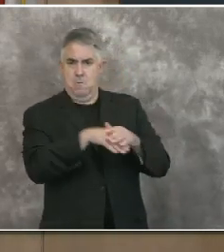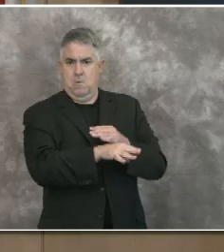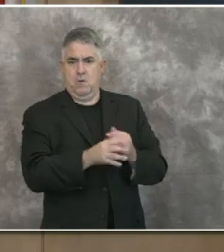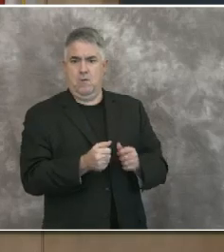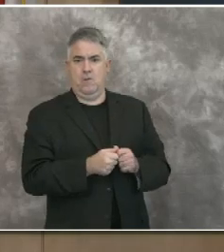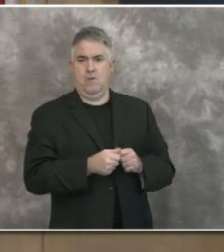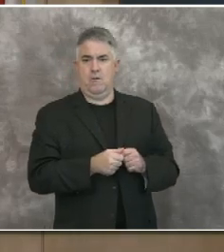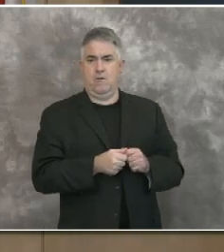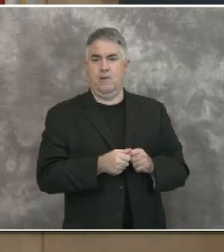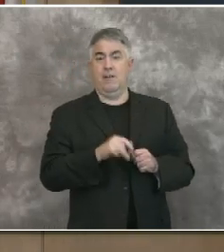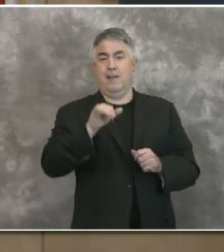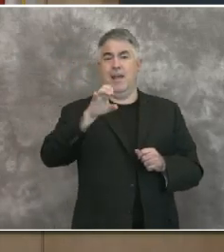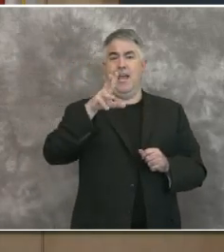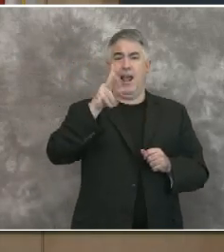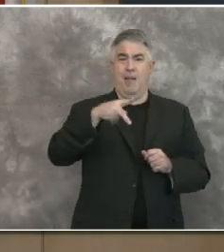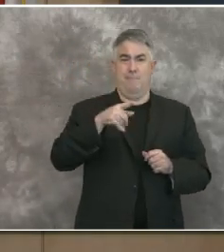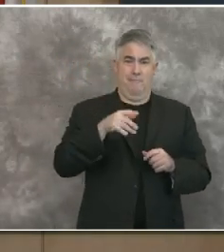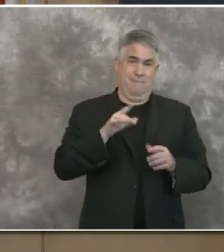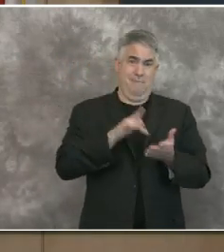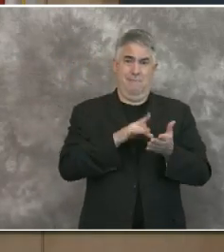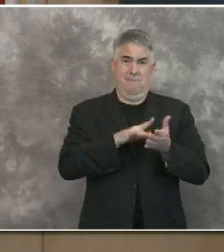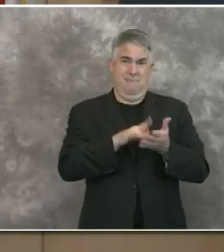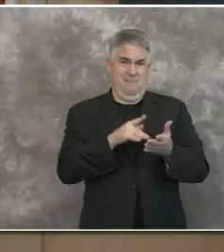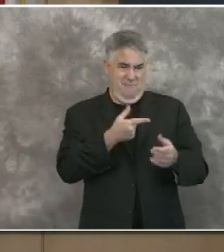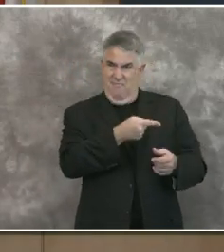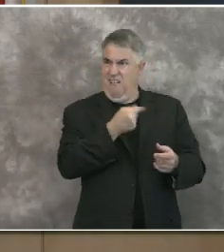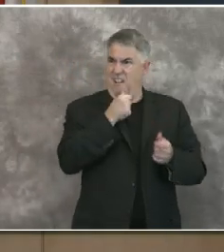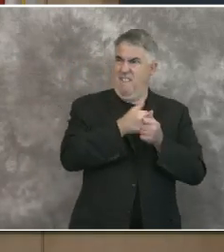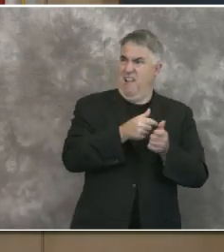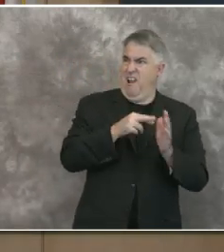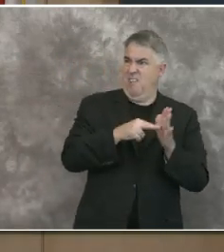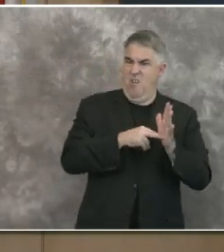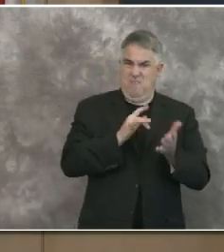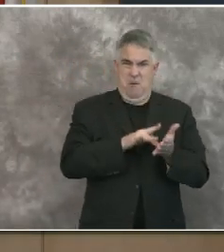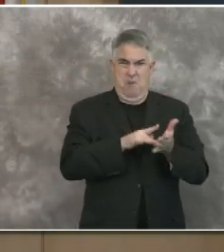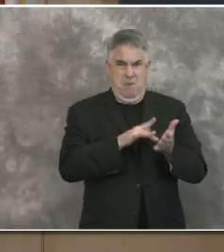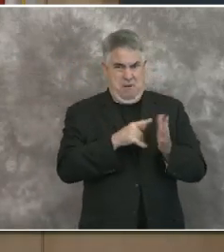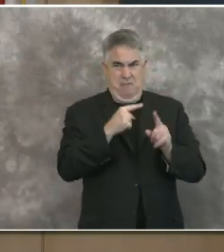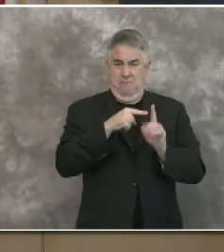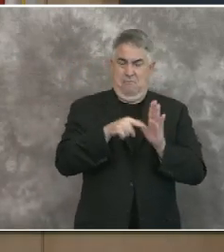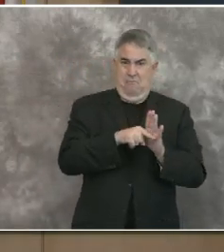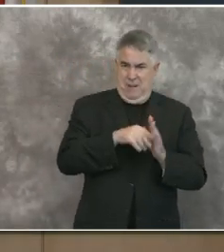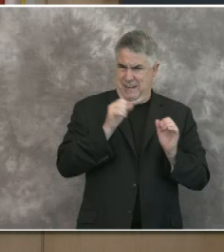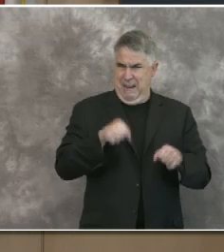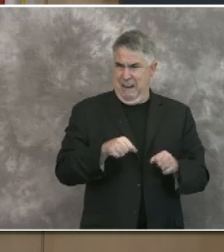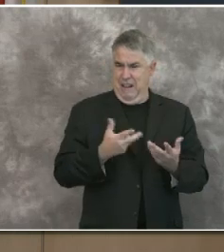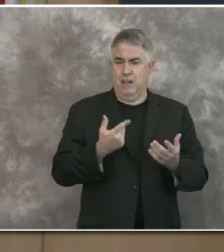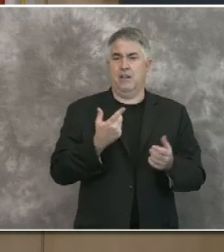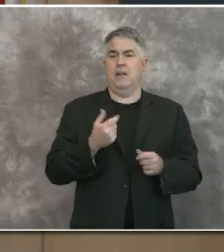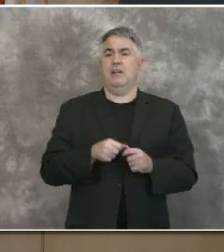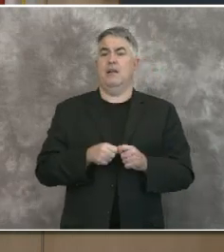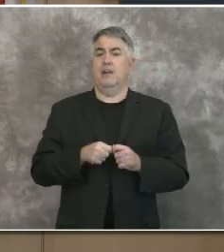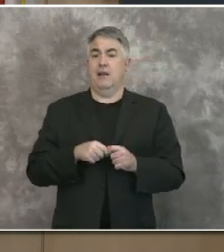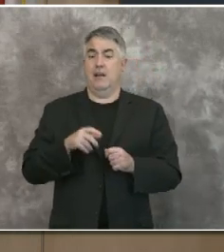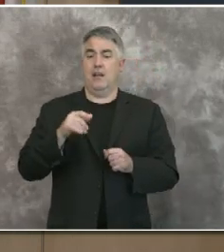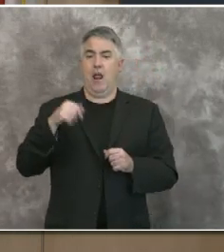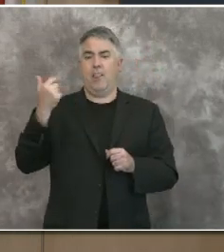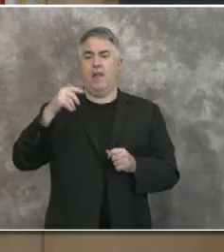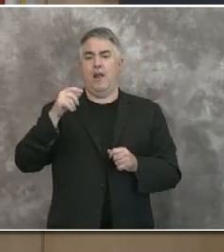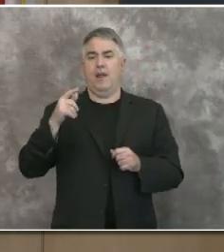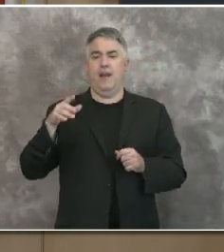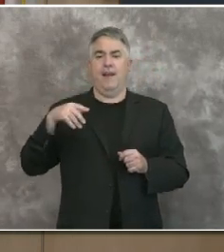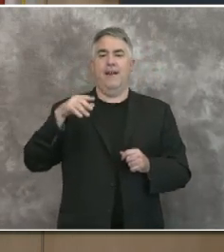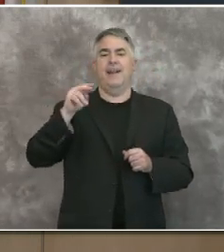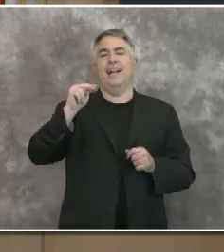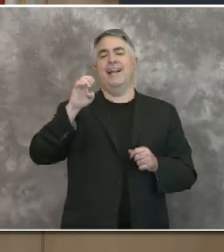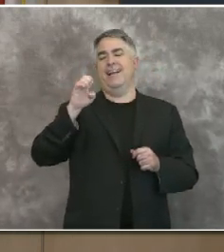Nextdoor to tell everyone else not to go there. And so we are relying on the cooperation of our business partners. We do